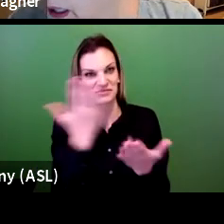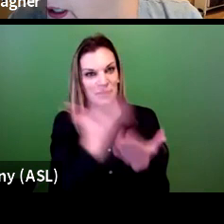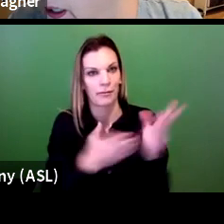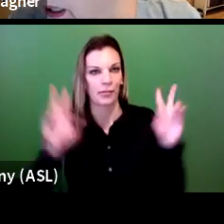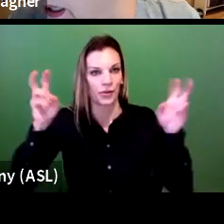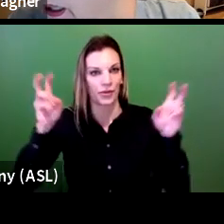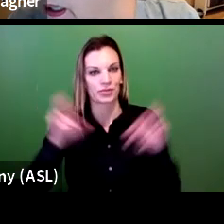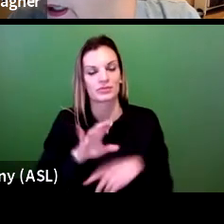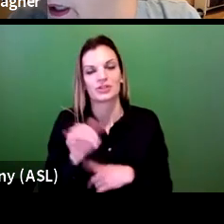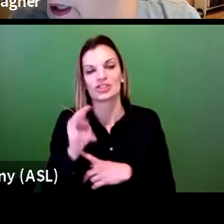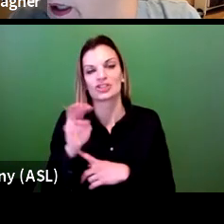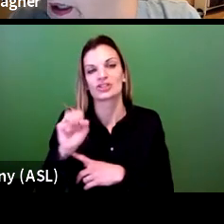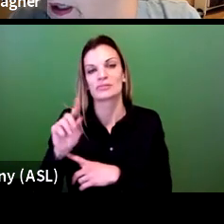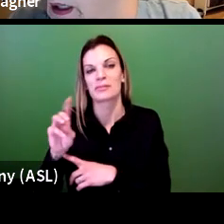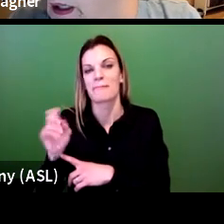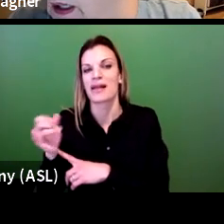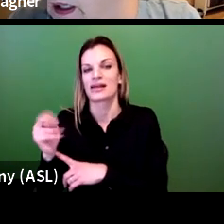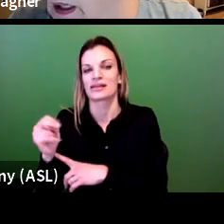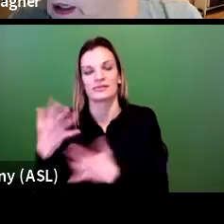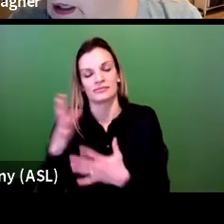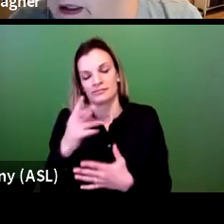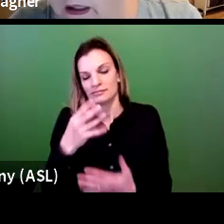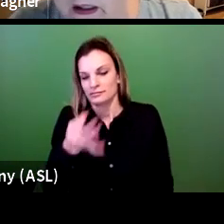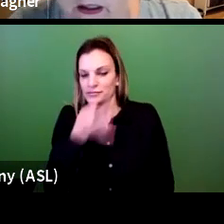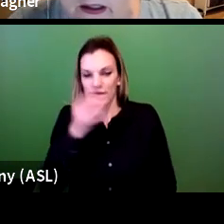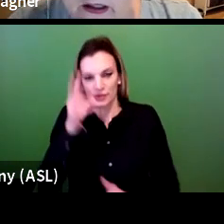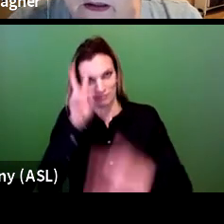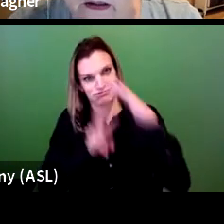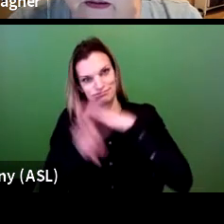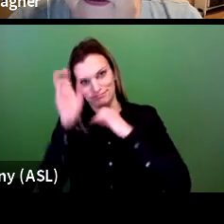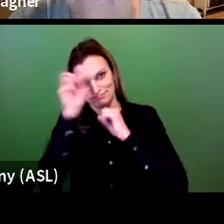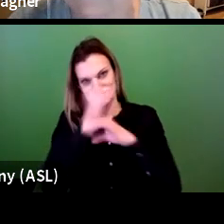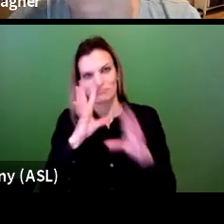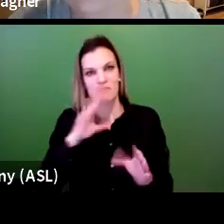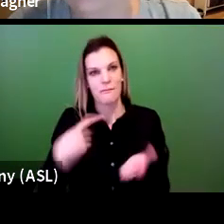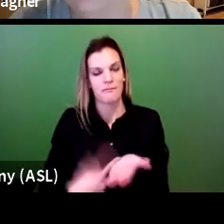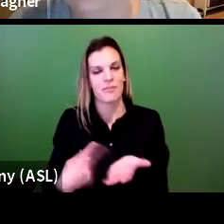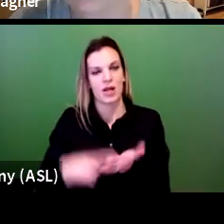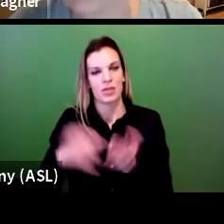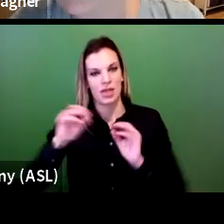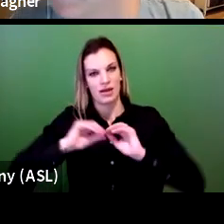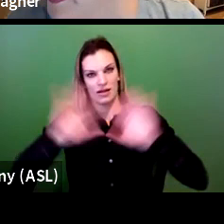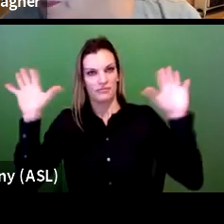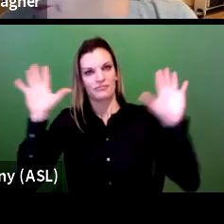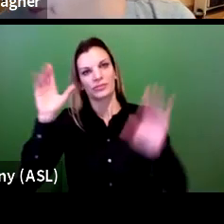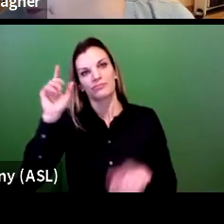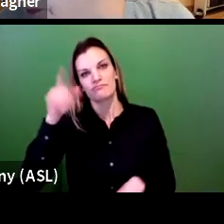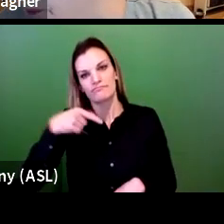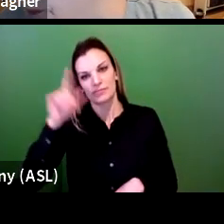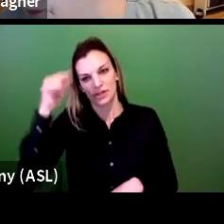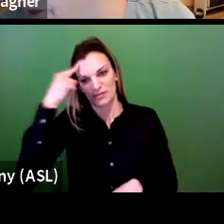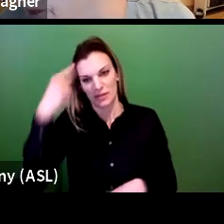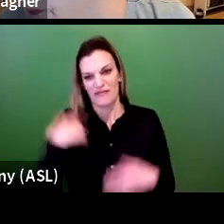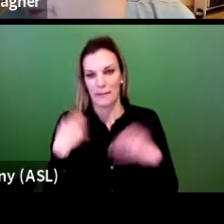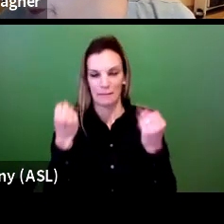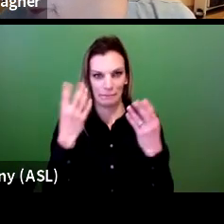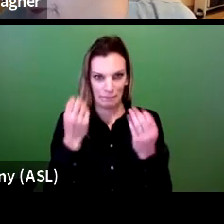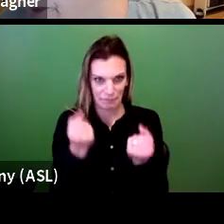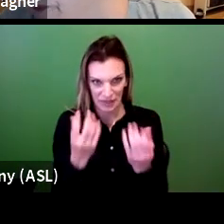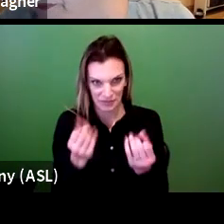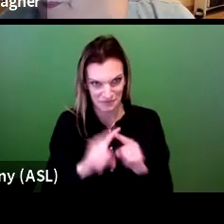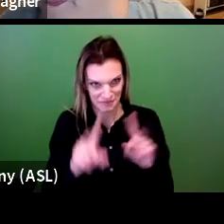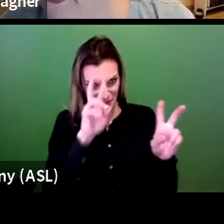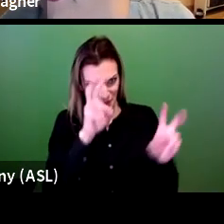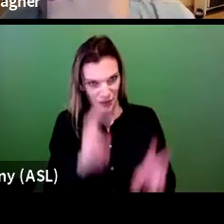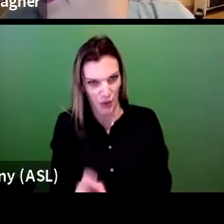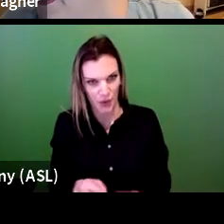James Madison was prolific when it came to open government. I mean, if you've ever seen the Madison Memorial, there's plaques of all of his many quotes. And a couple